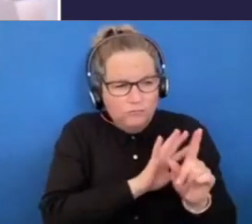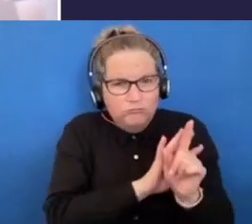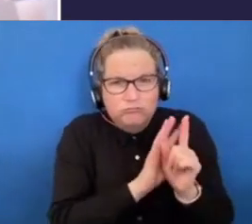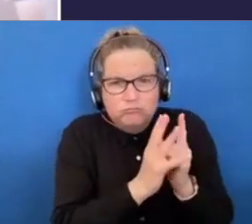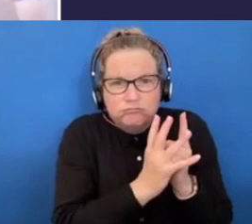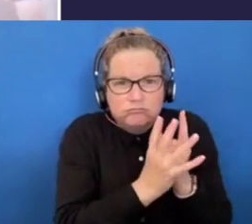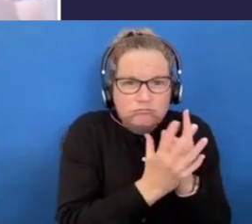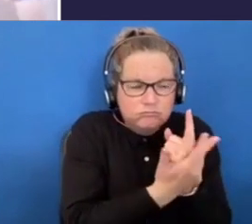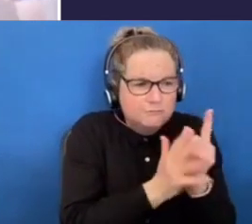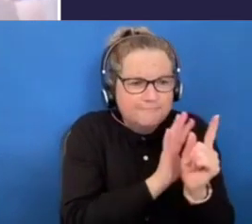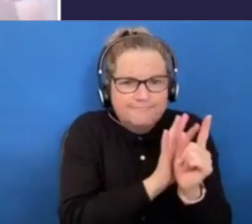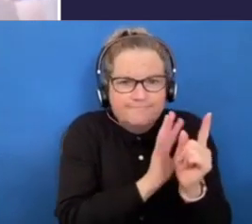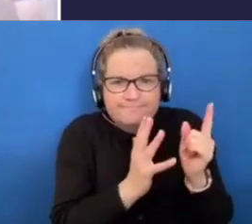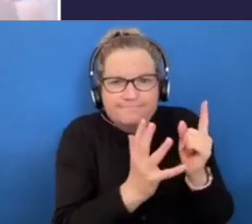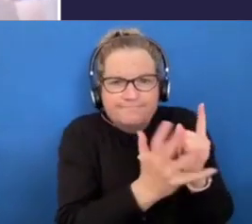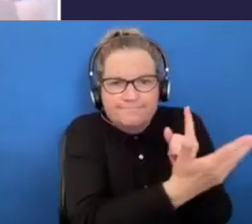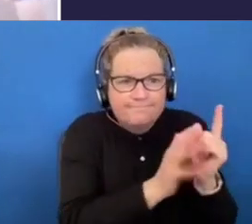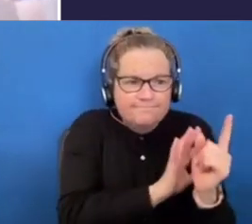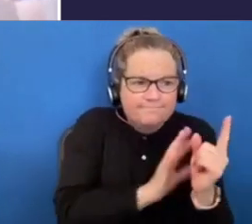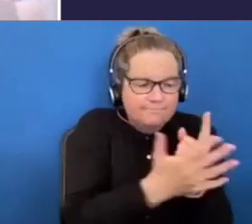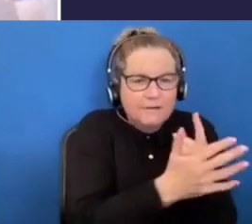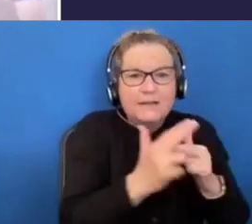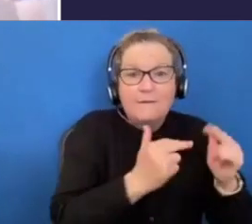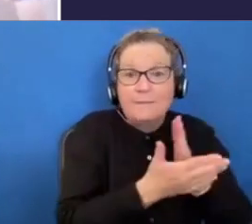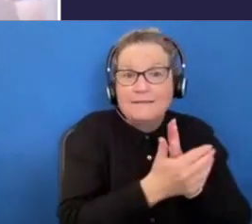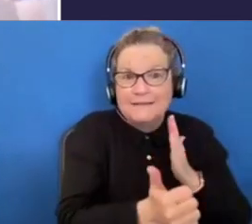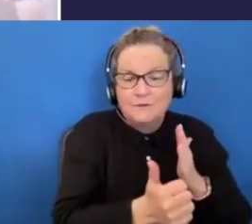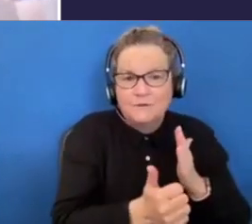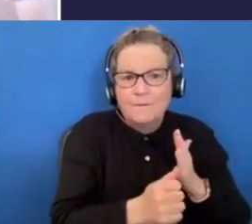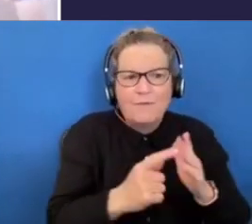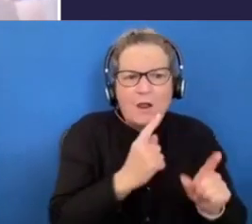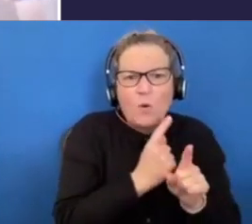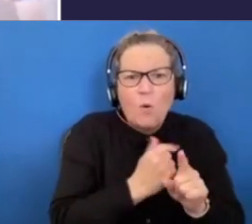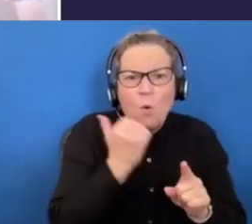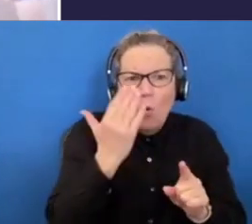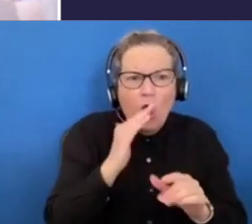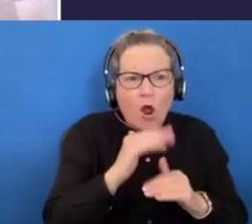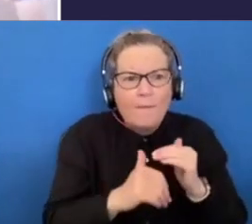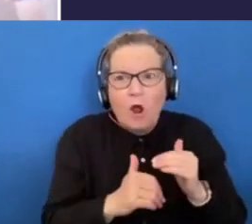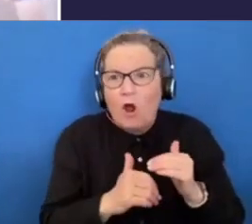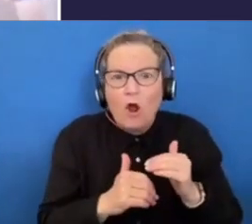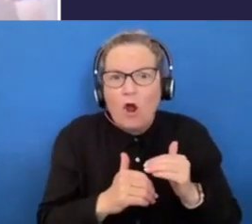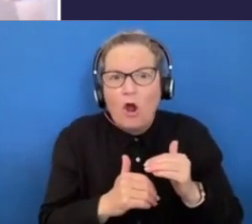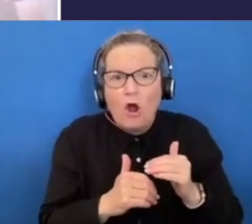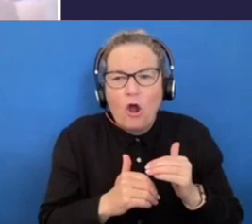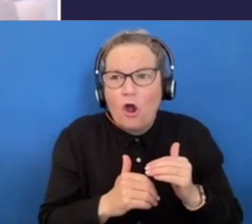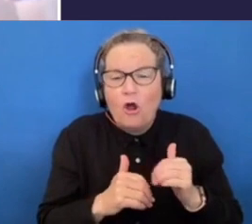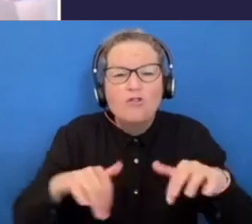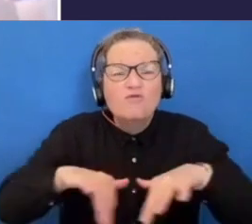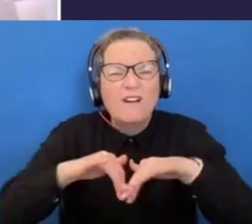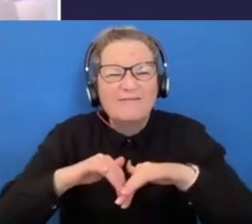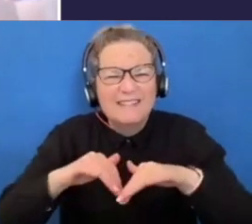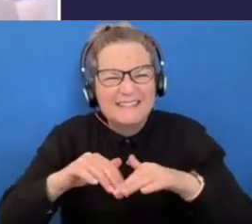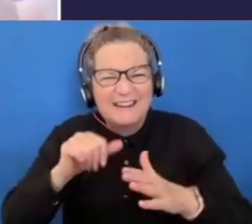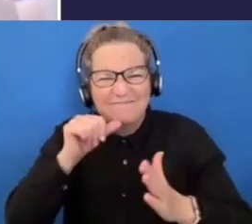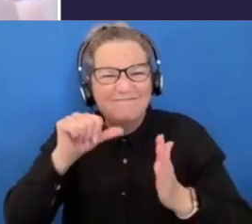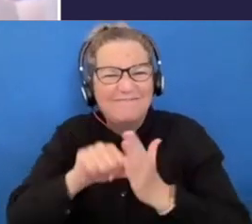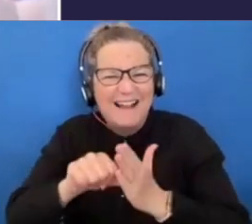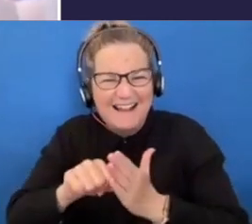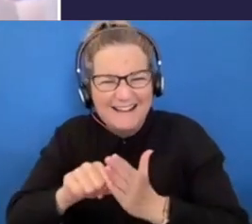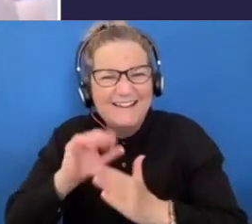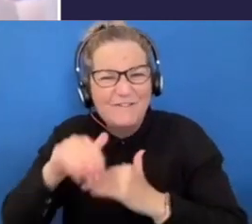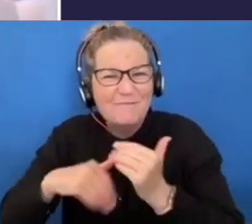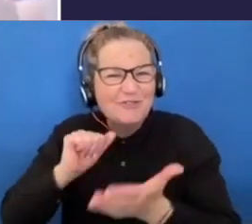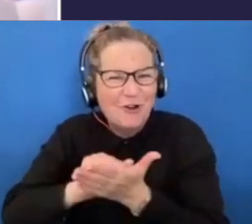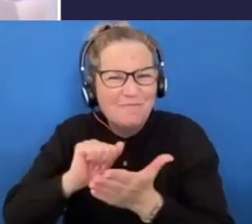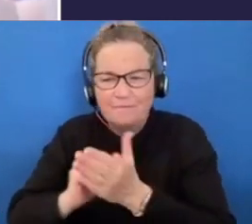and building skills. So the conversation was always there about, which toaster, when the junk mail arrived in the letterbox, we'd say, which toaster would you put